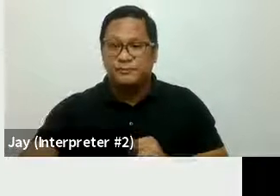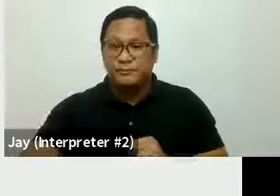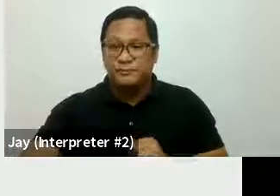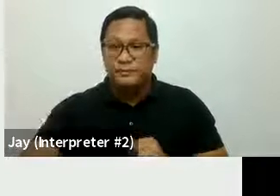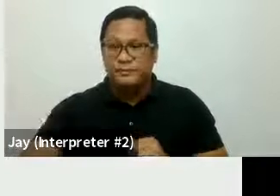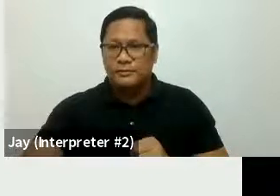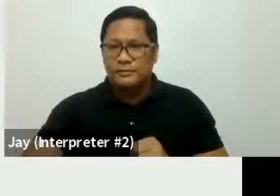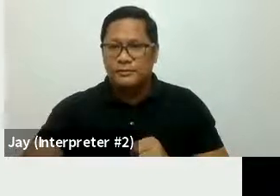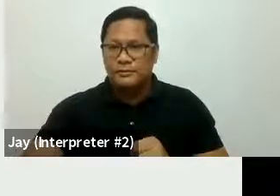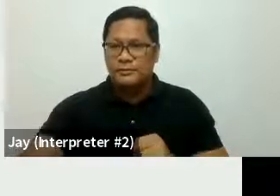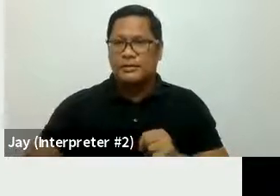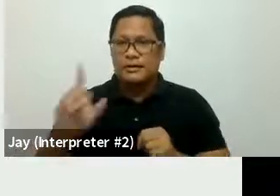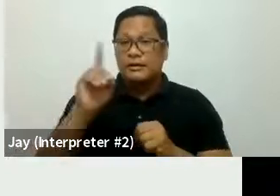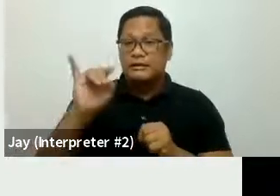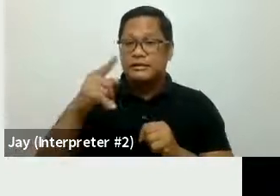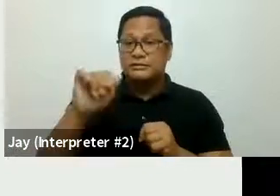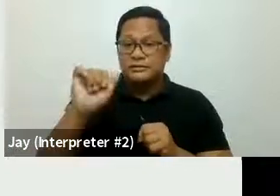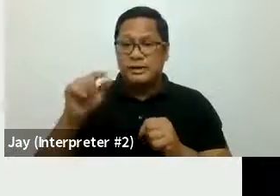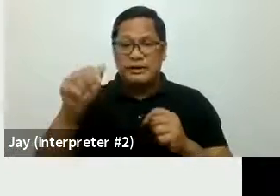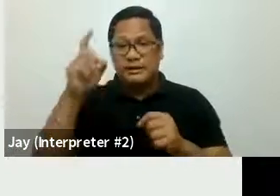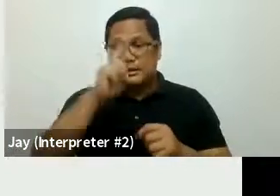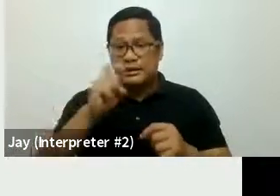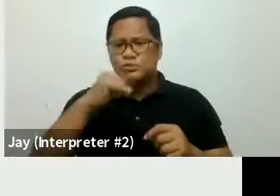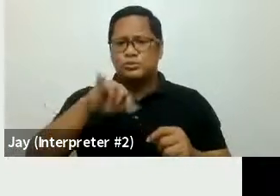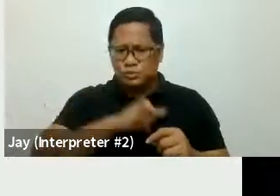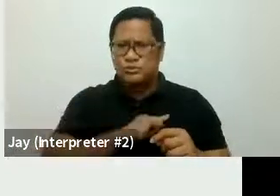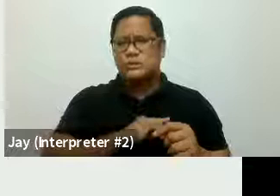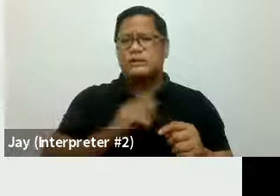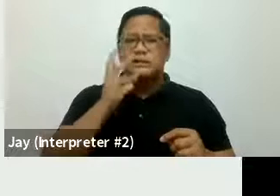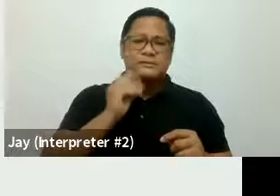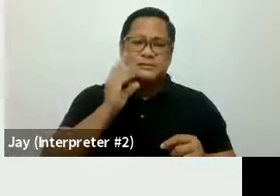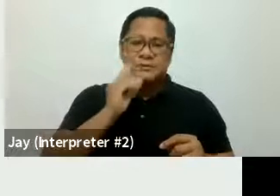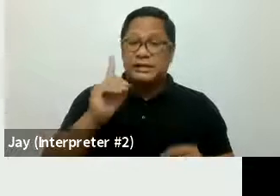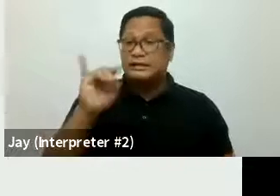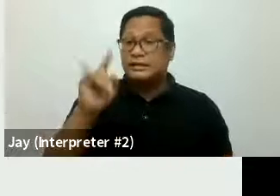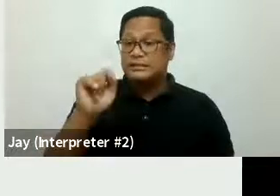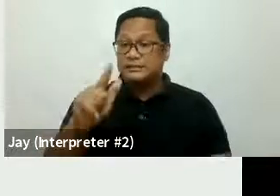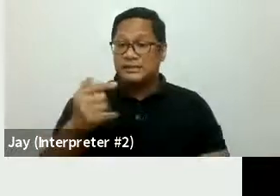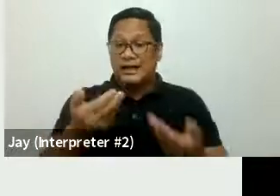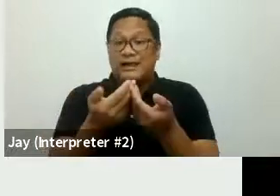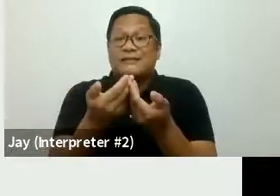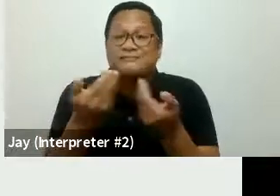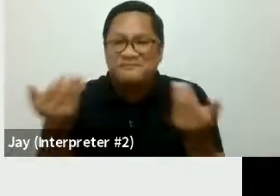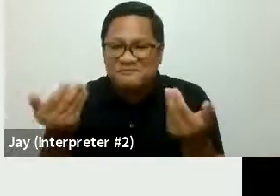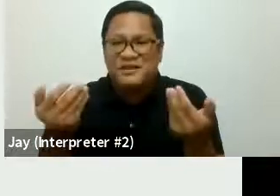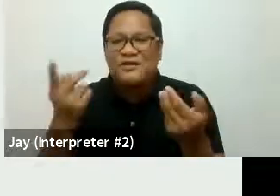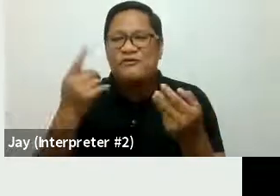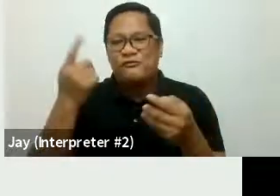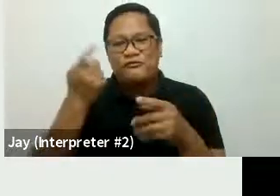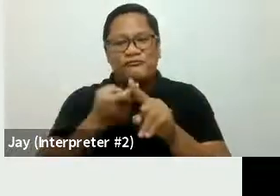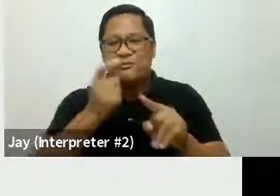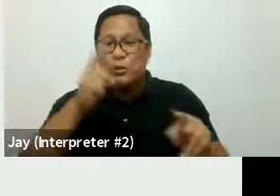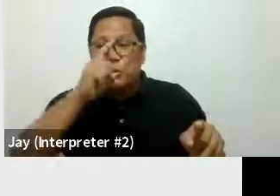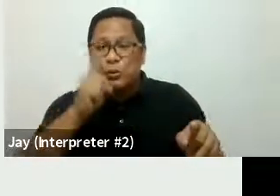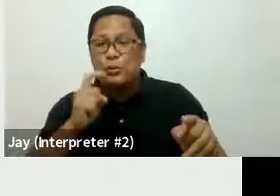digital age. Currently, we still experience digital divide among the older population. But